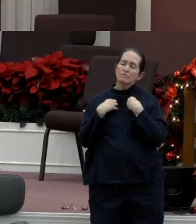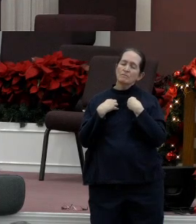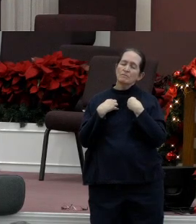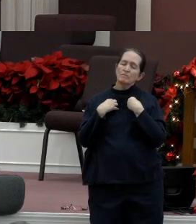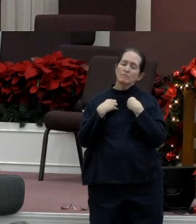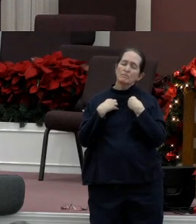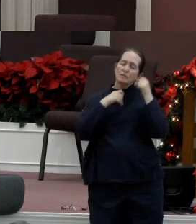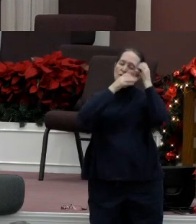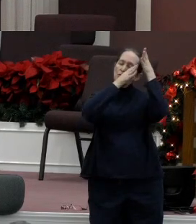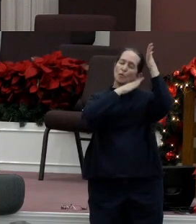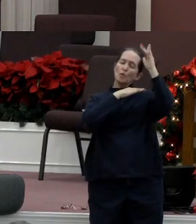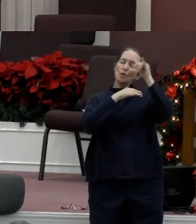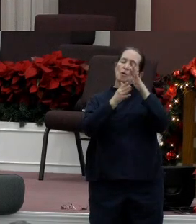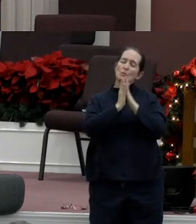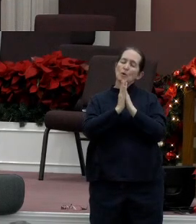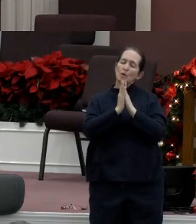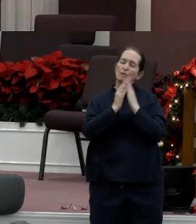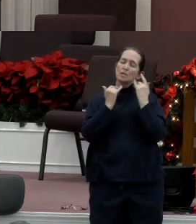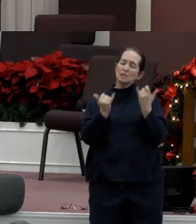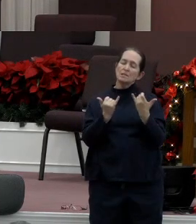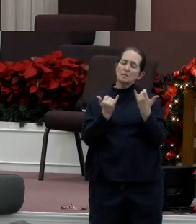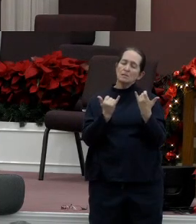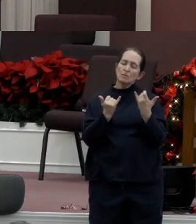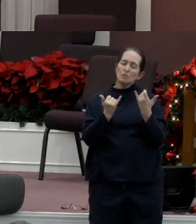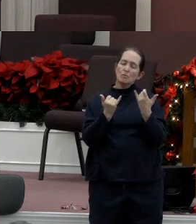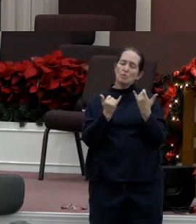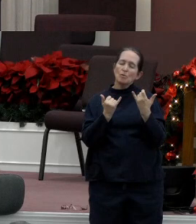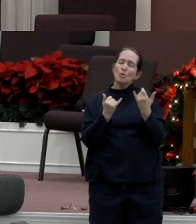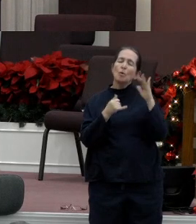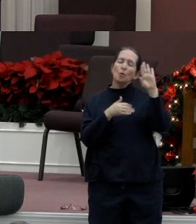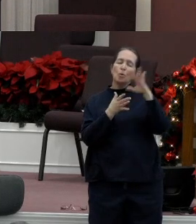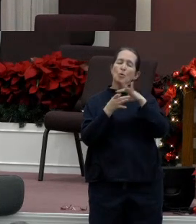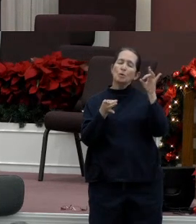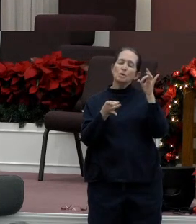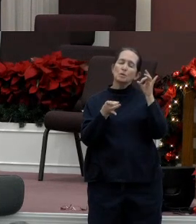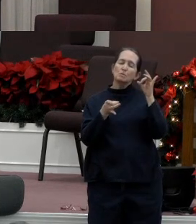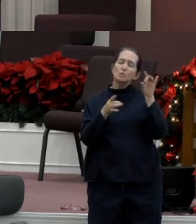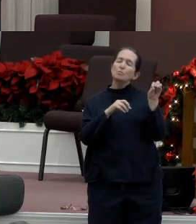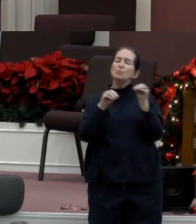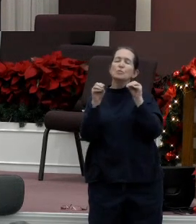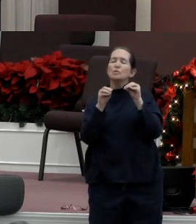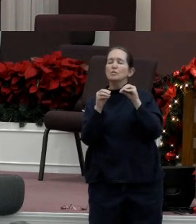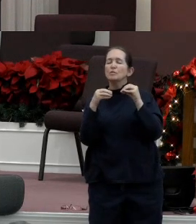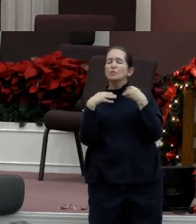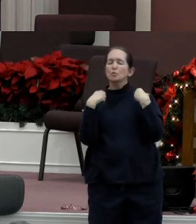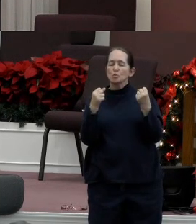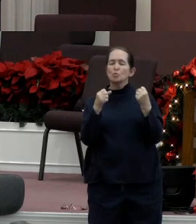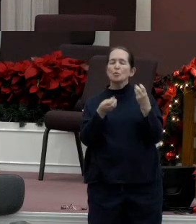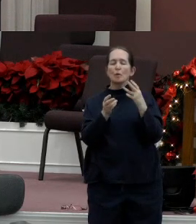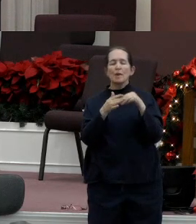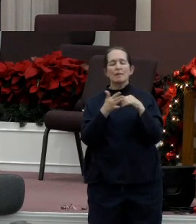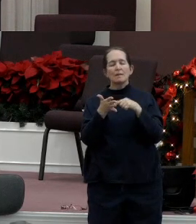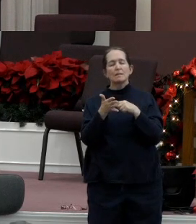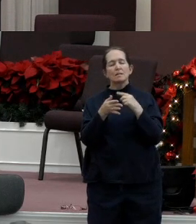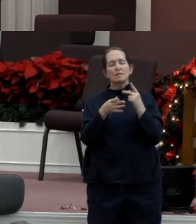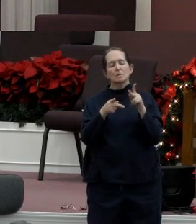Father God, I pray right now that your Spirit would move in a mighty way through this place.